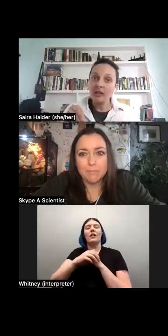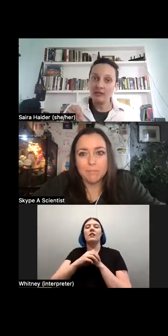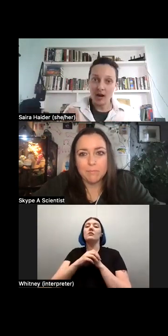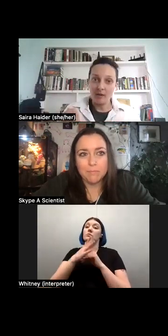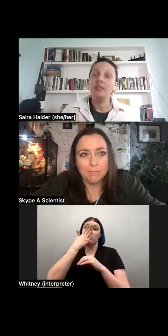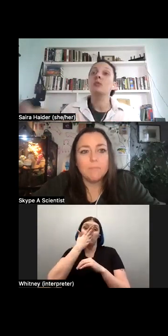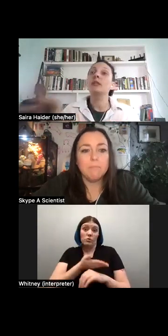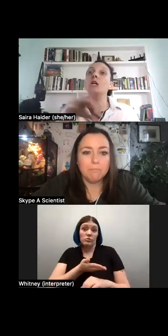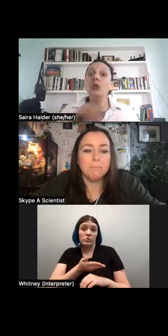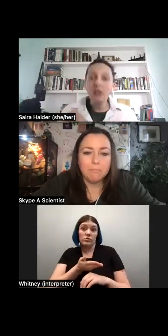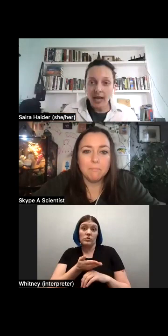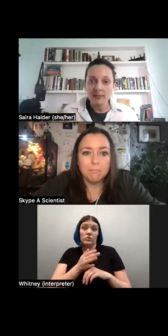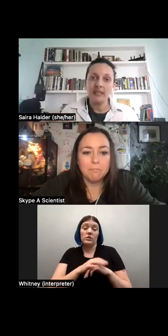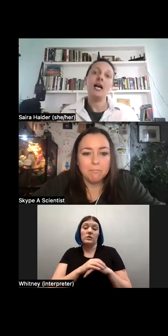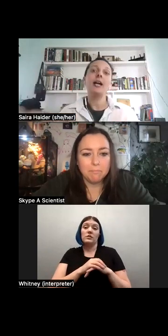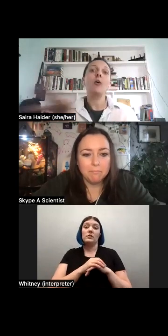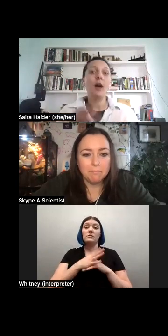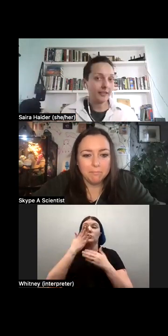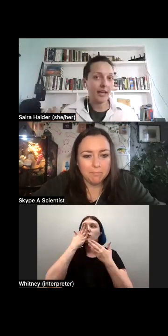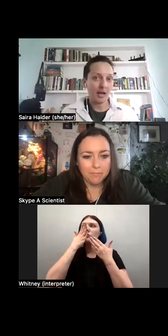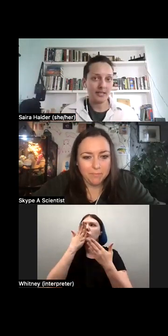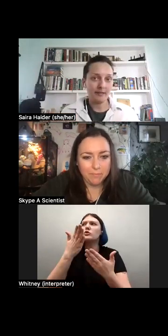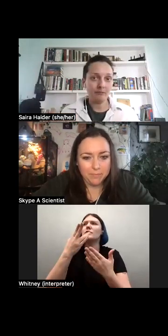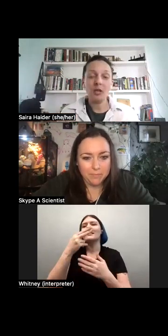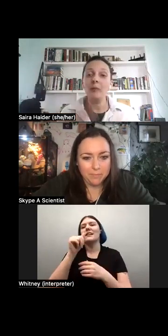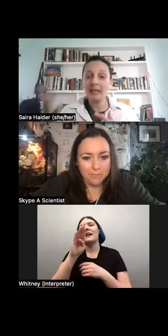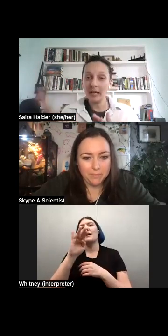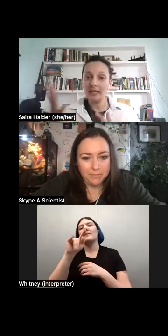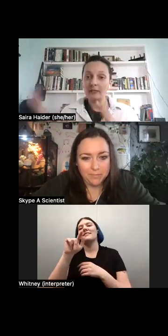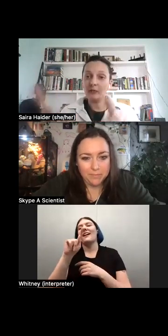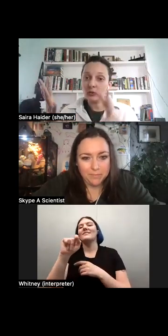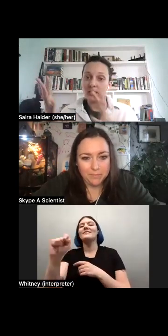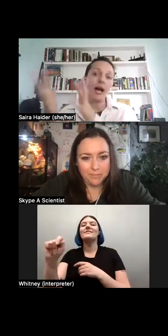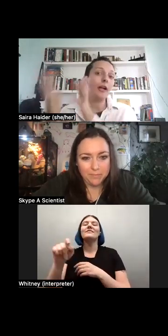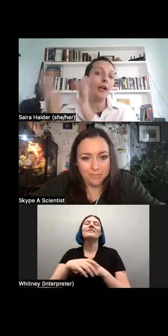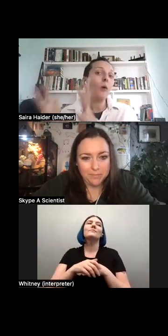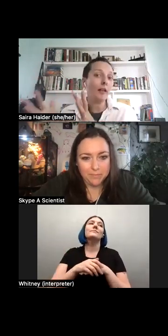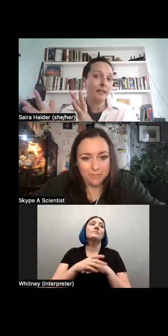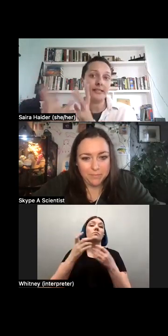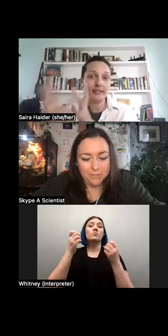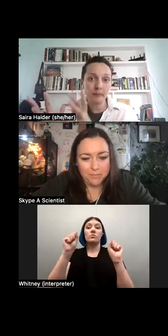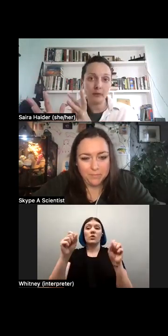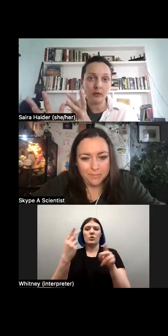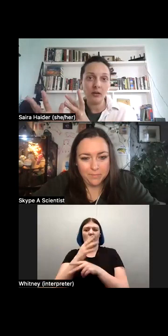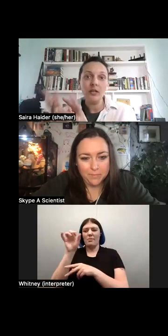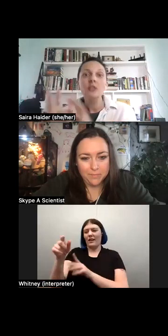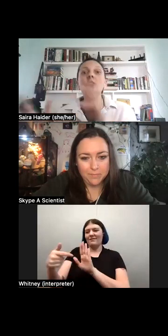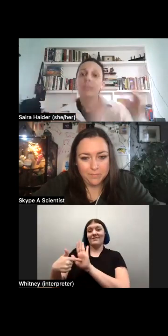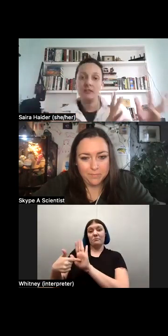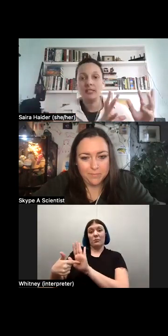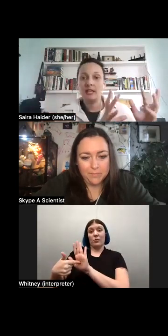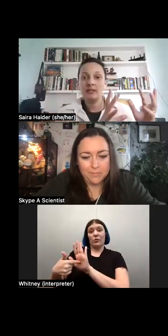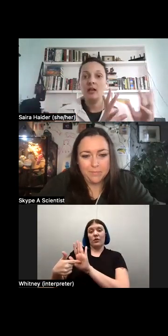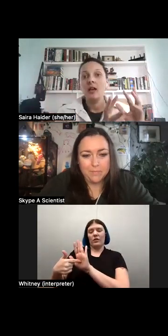good environment. It's really good habitat. It's high quality habitat. And we can kind of use that high quality example to